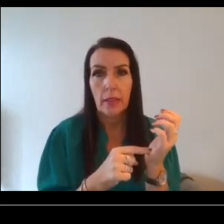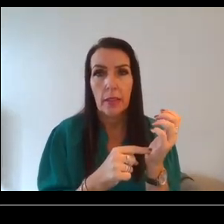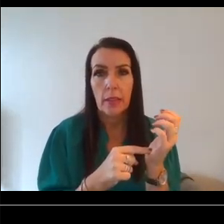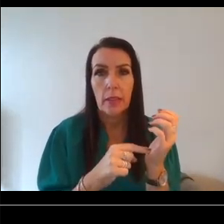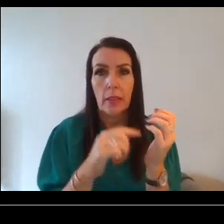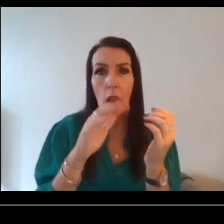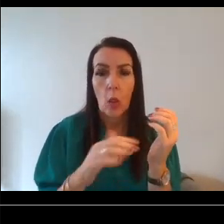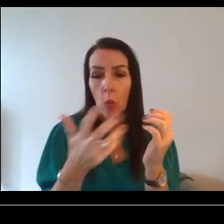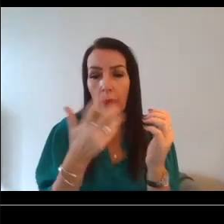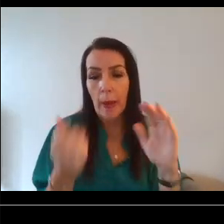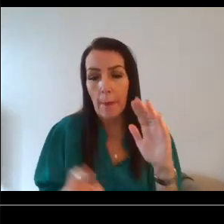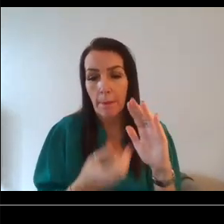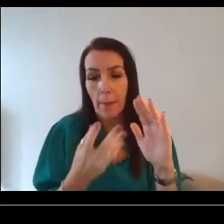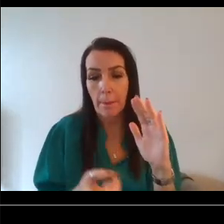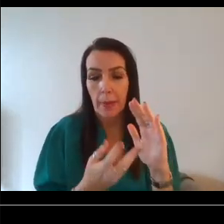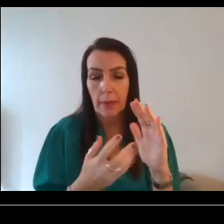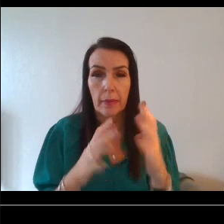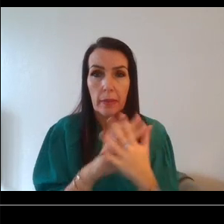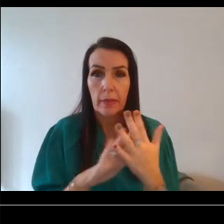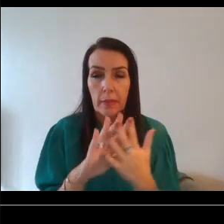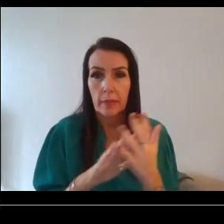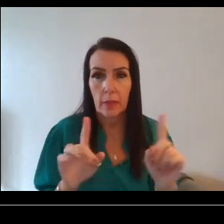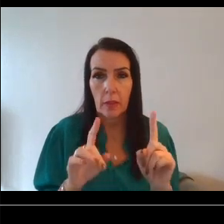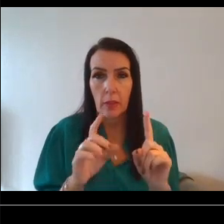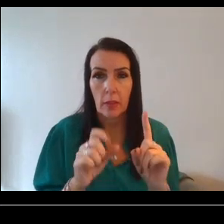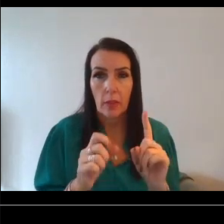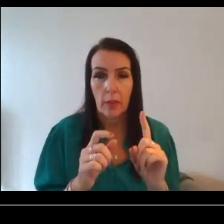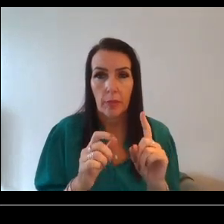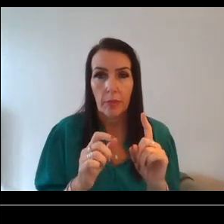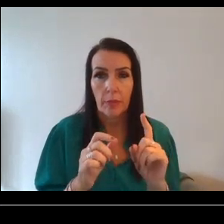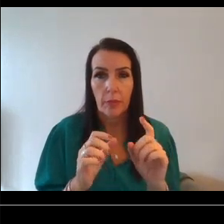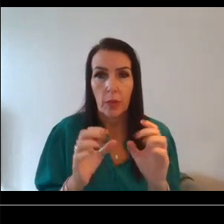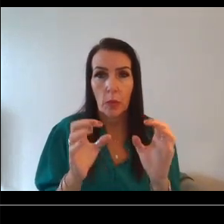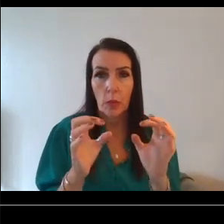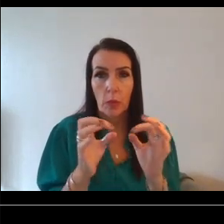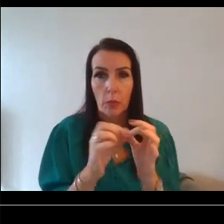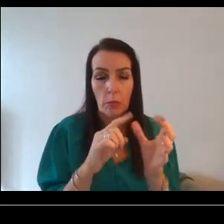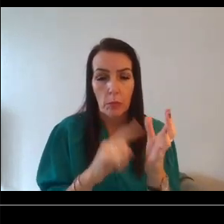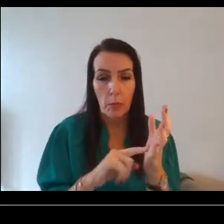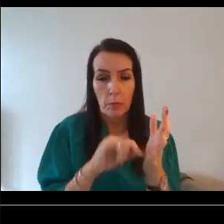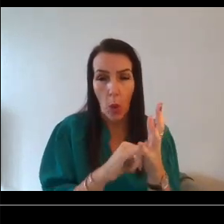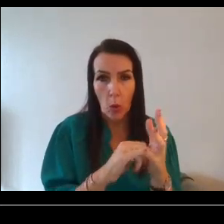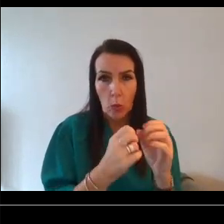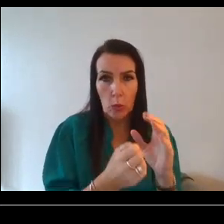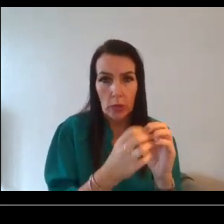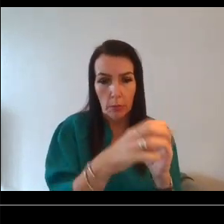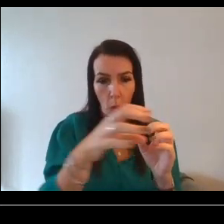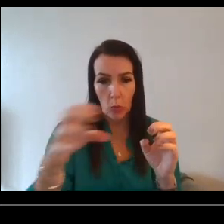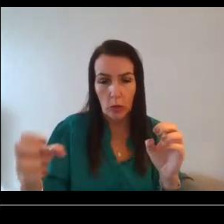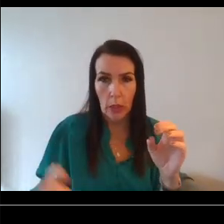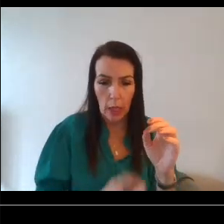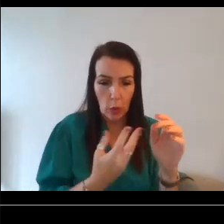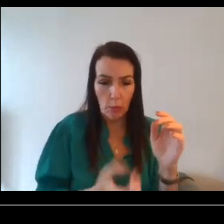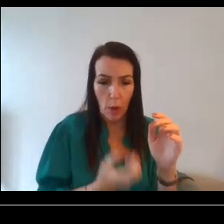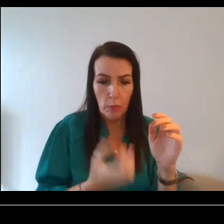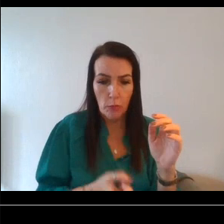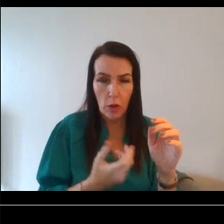heat pump, which essentially you have boreholes and you pump round essentially ground